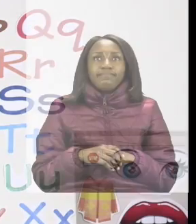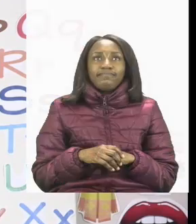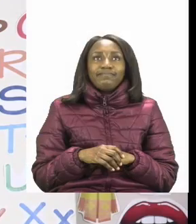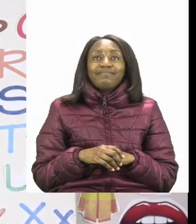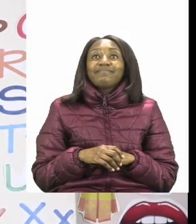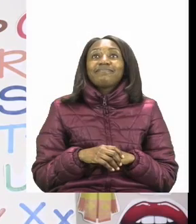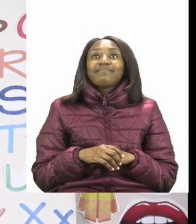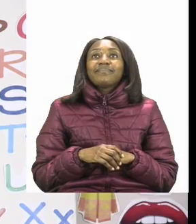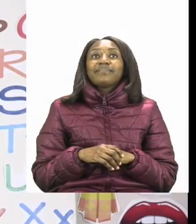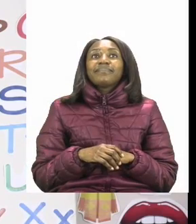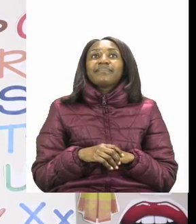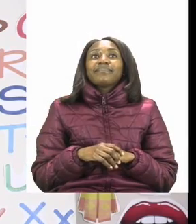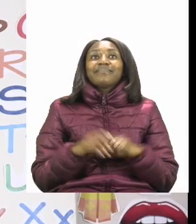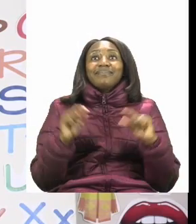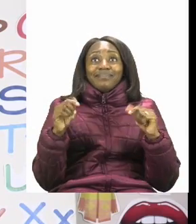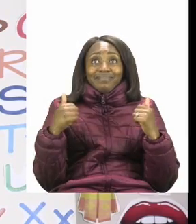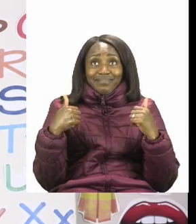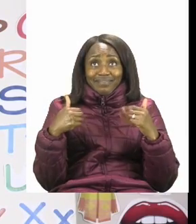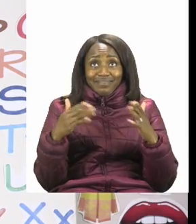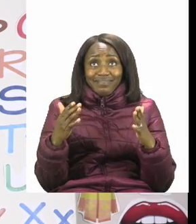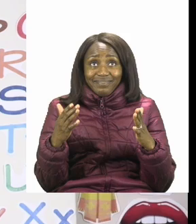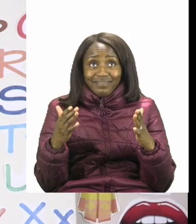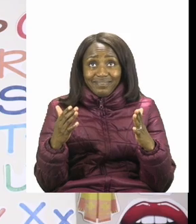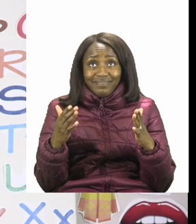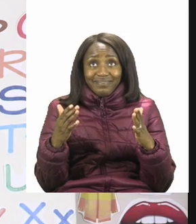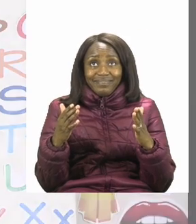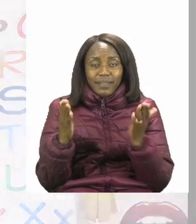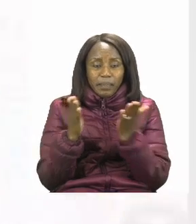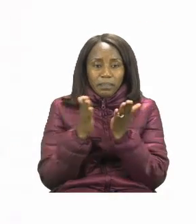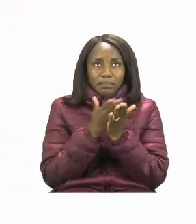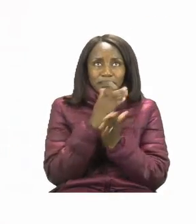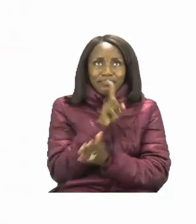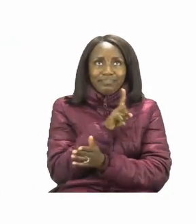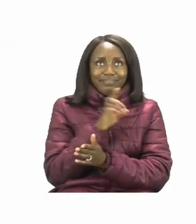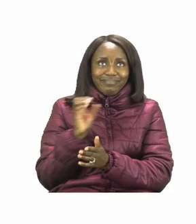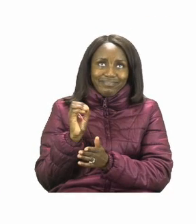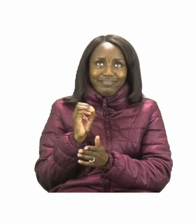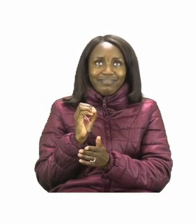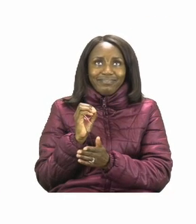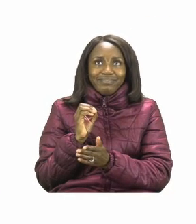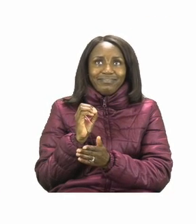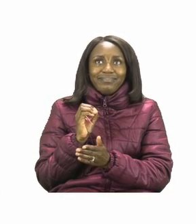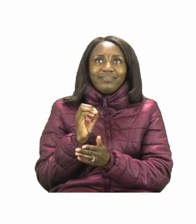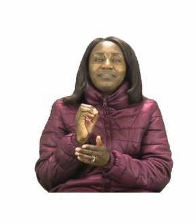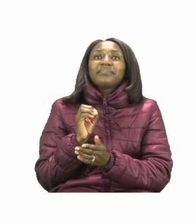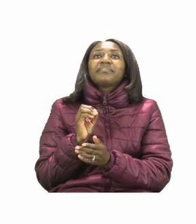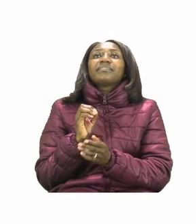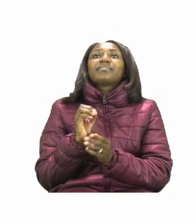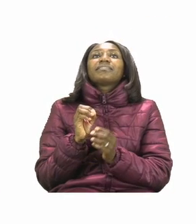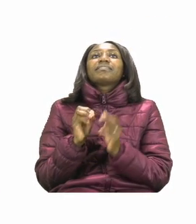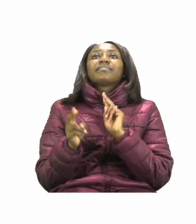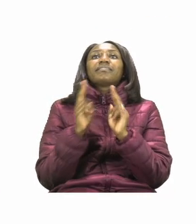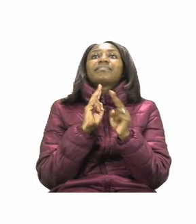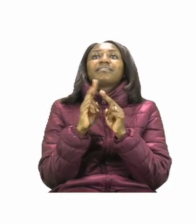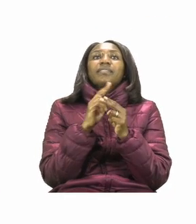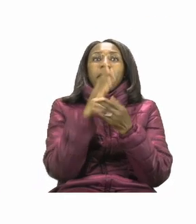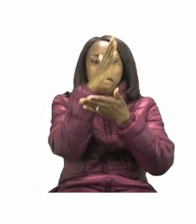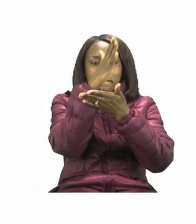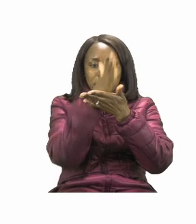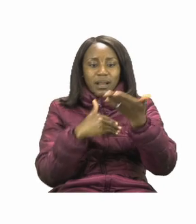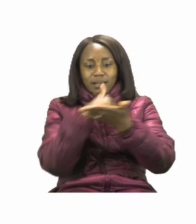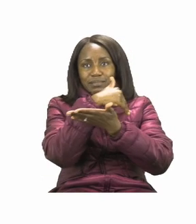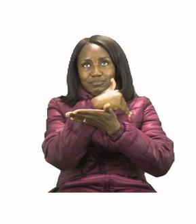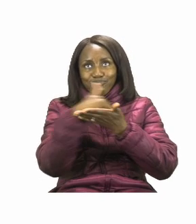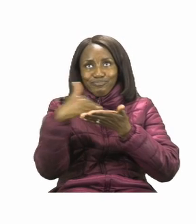Let's now start our lesson boys and girls by going to page 10. On page 10, we are going to be doing fractions.